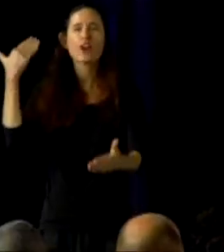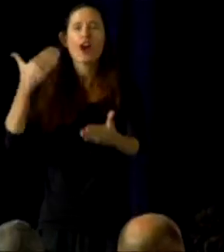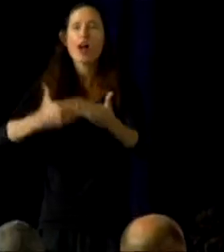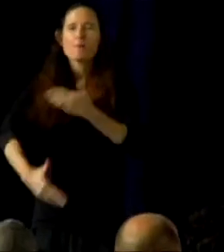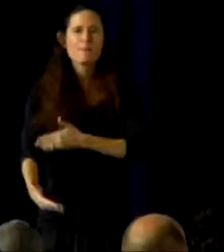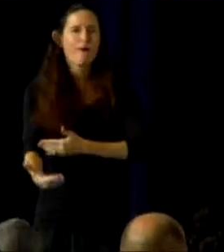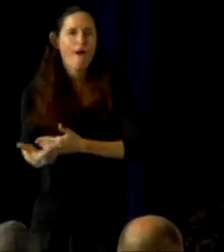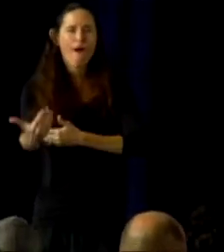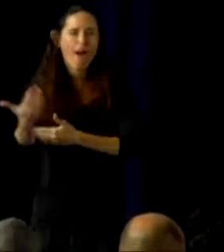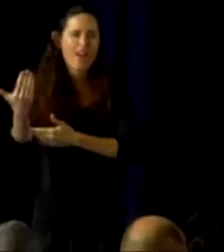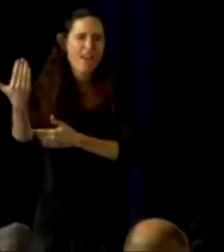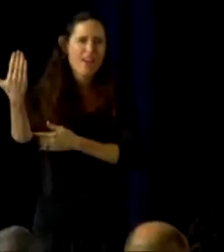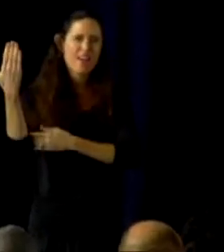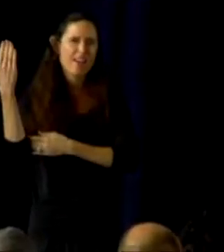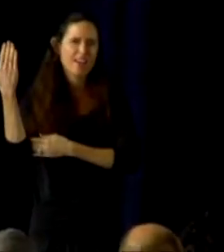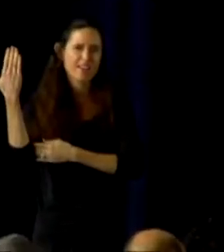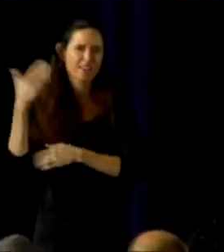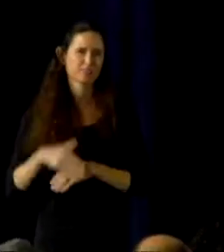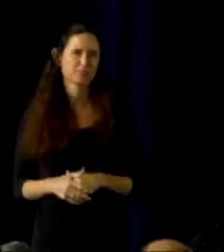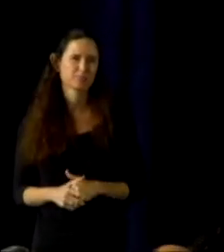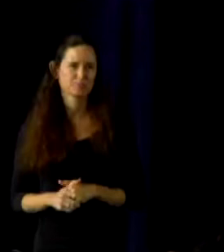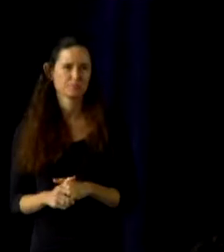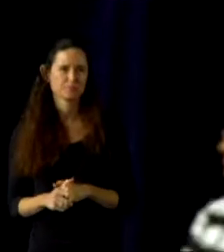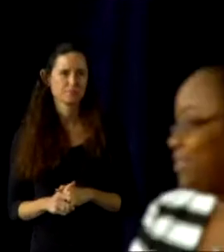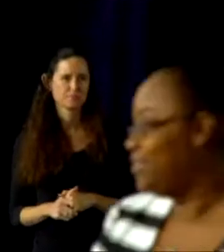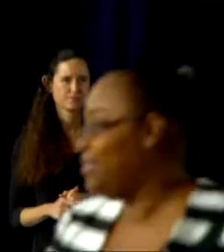Good morning.